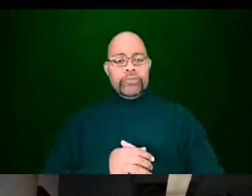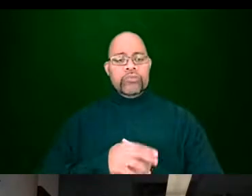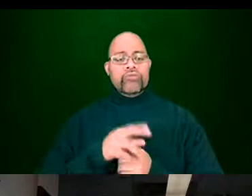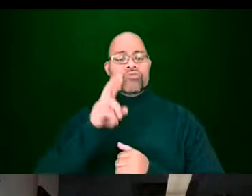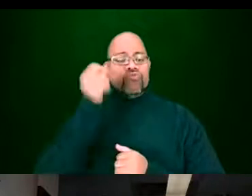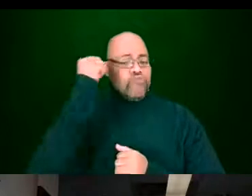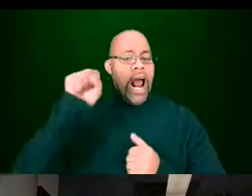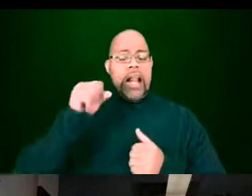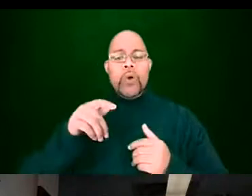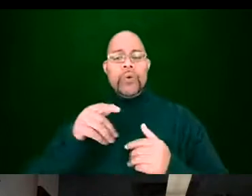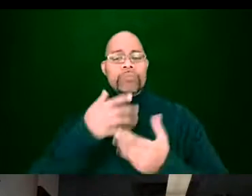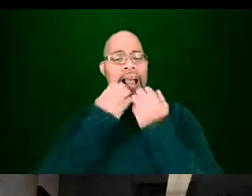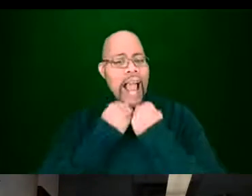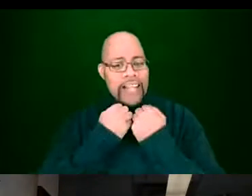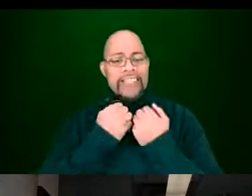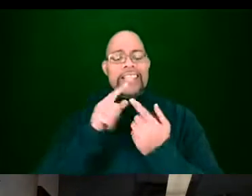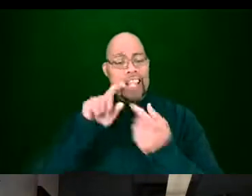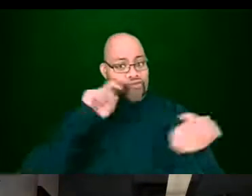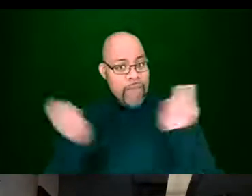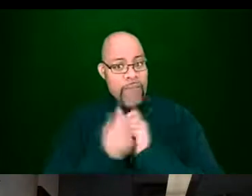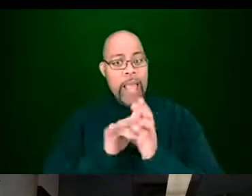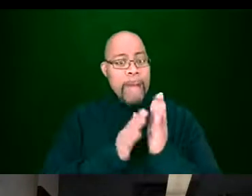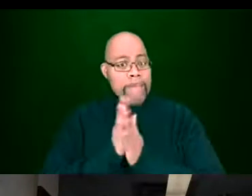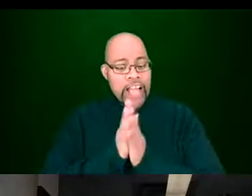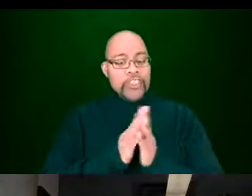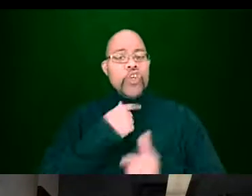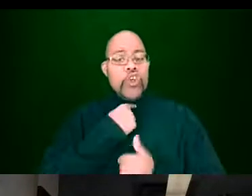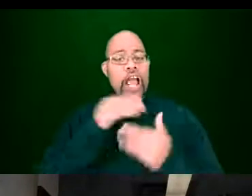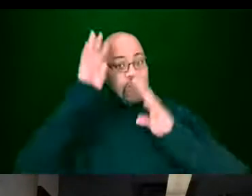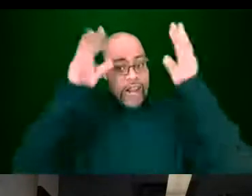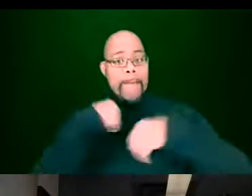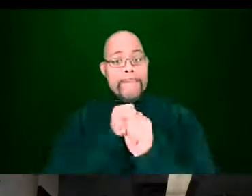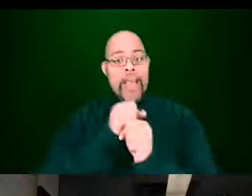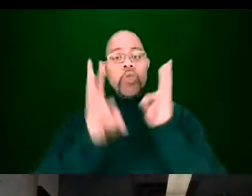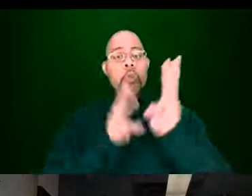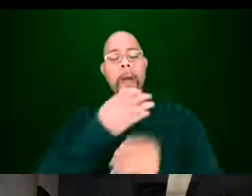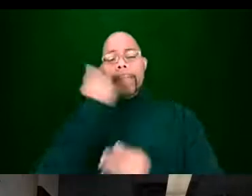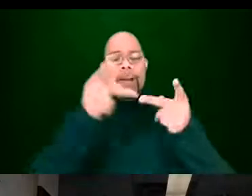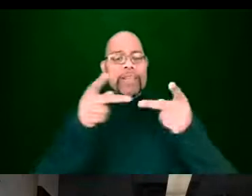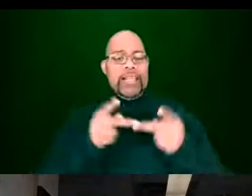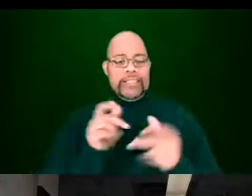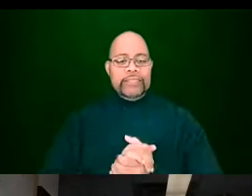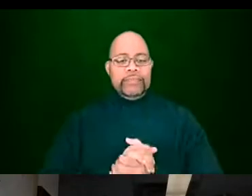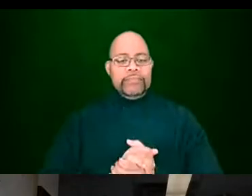is transformational, and that passion, curiosity, and creativity make the world a better place.